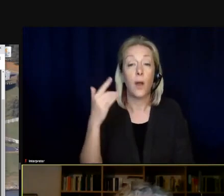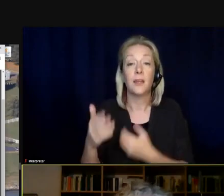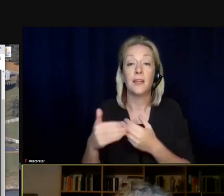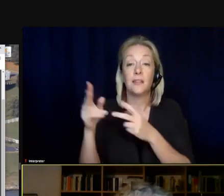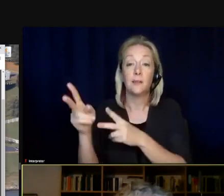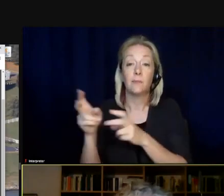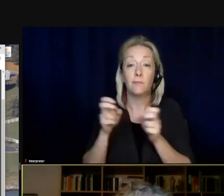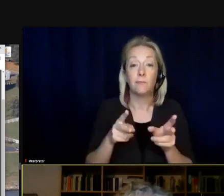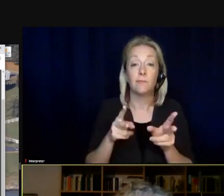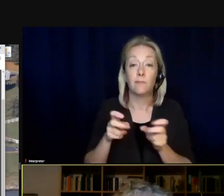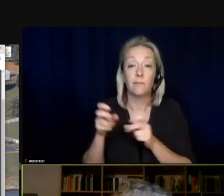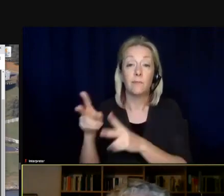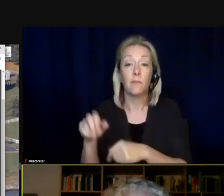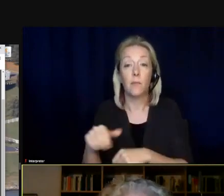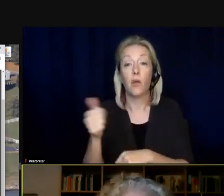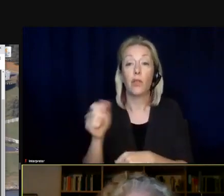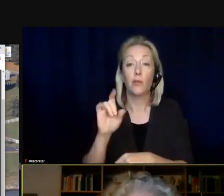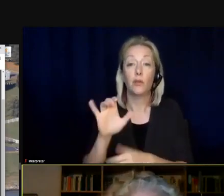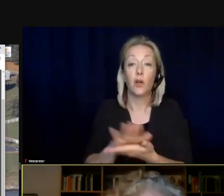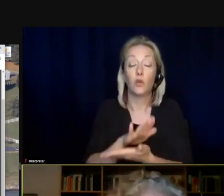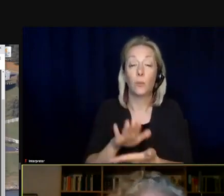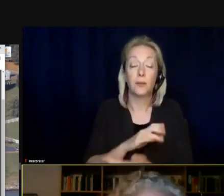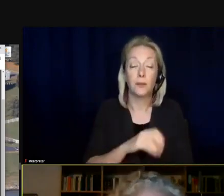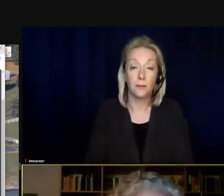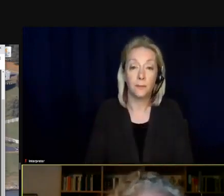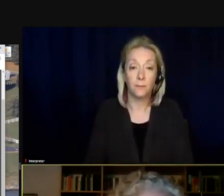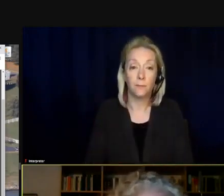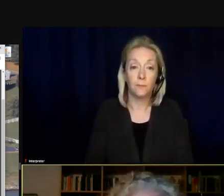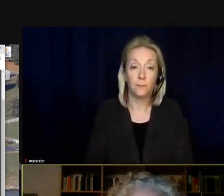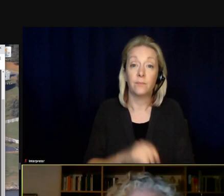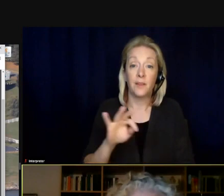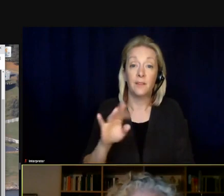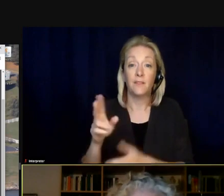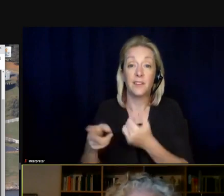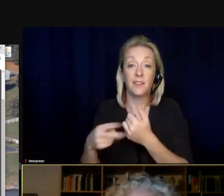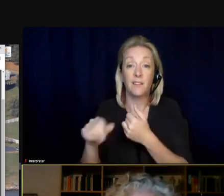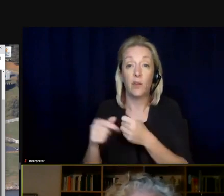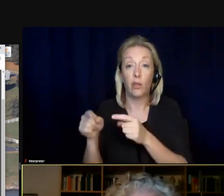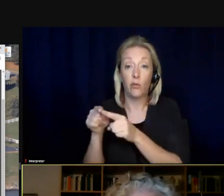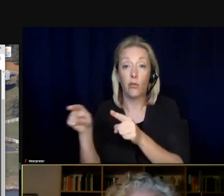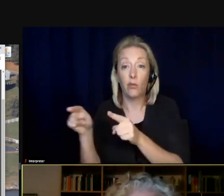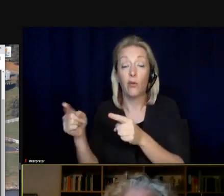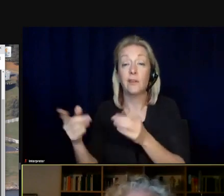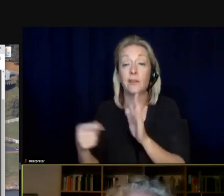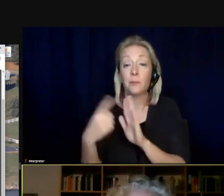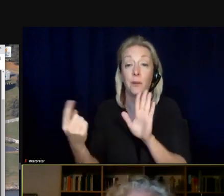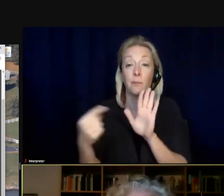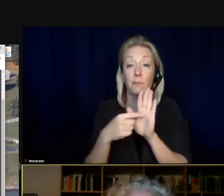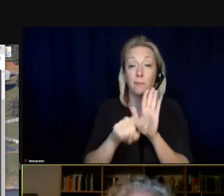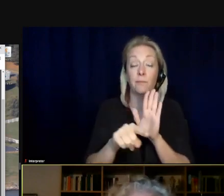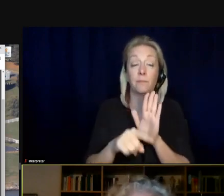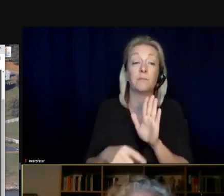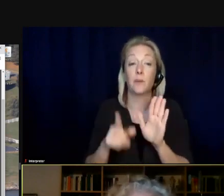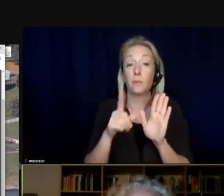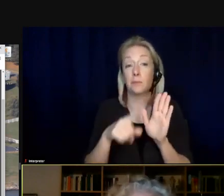into other documents. But there are a lot of other things to play around with here, but I'm going to